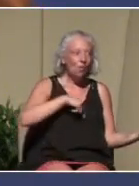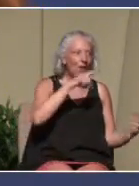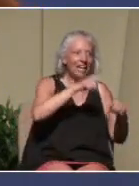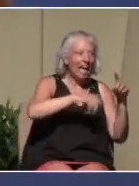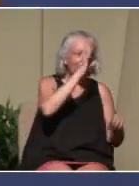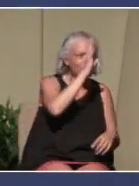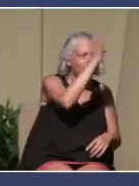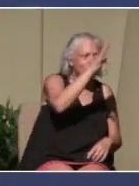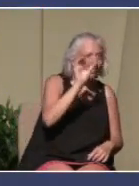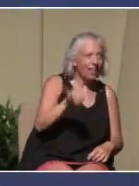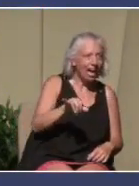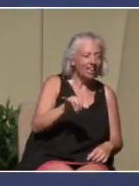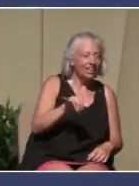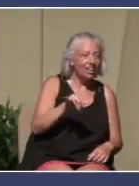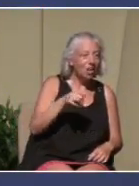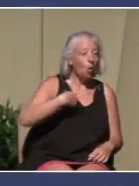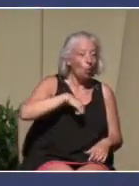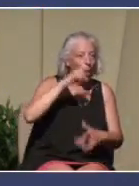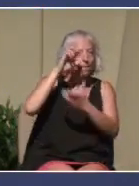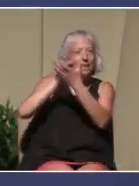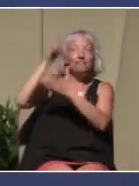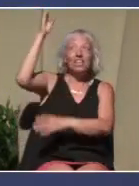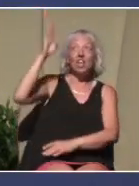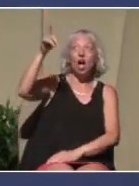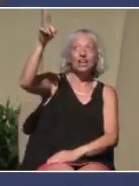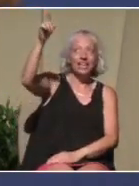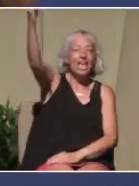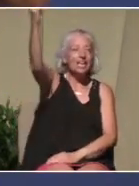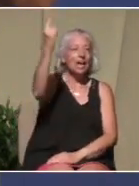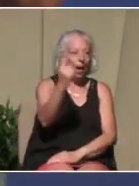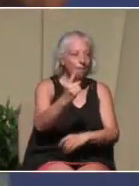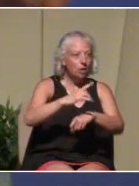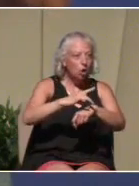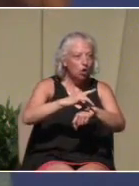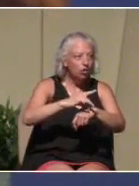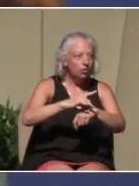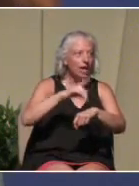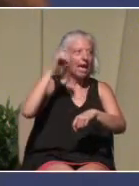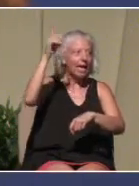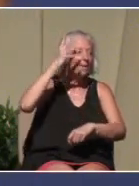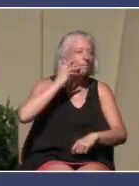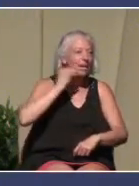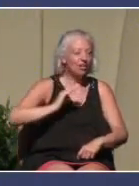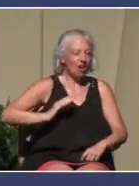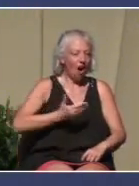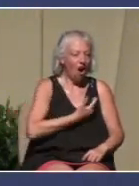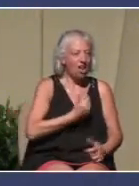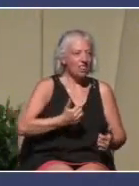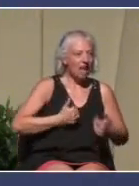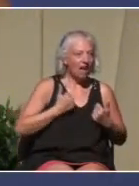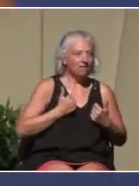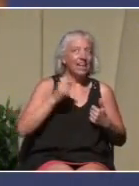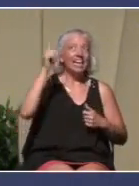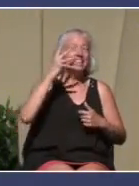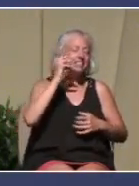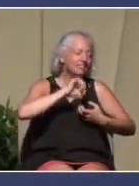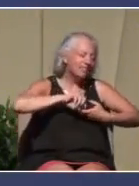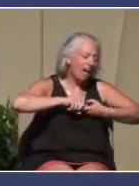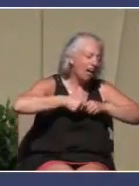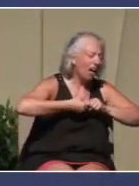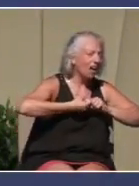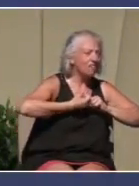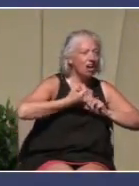a God who came down to earth, who walked in our shoes, who suffered the kinds of things we suffer and